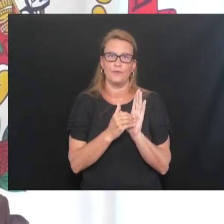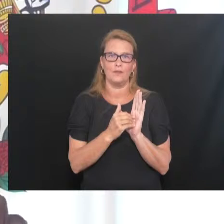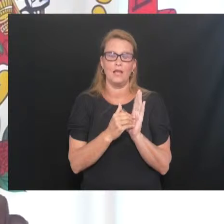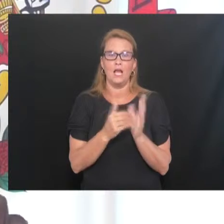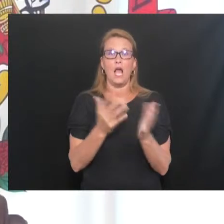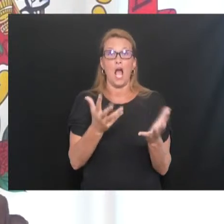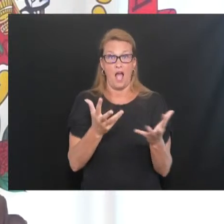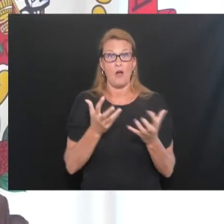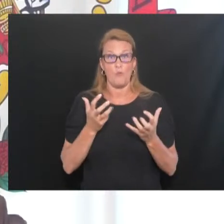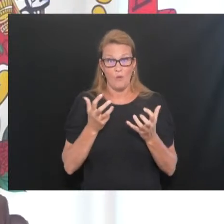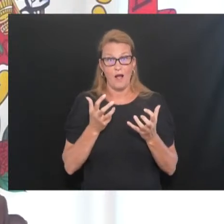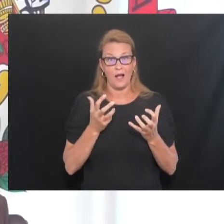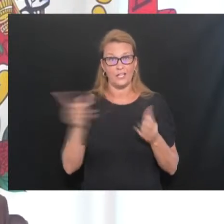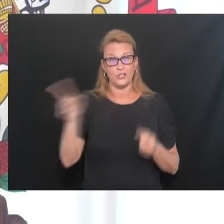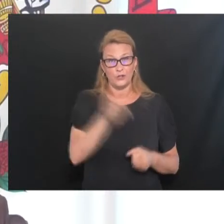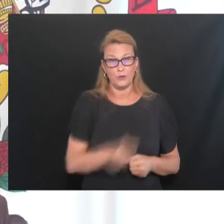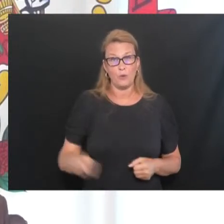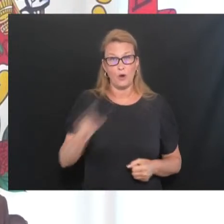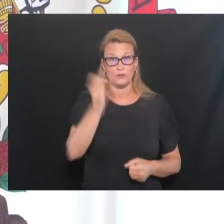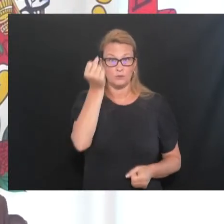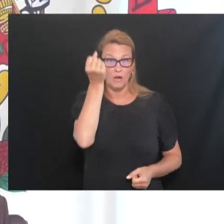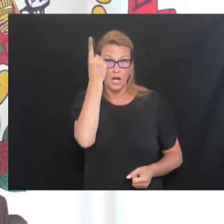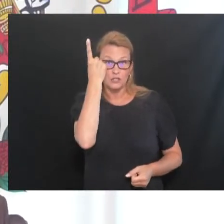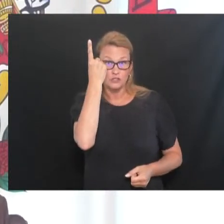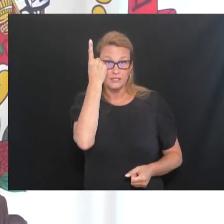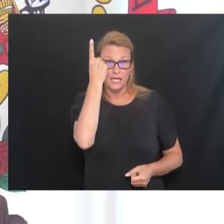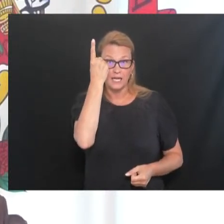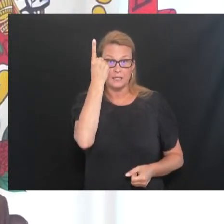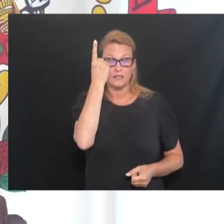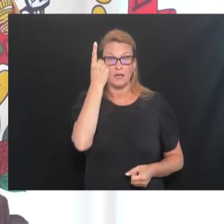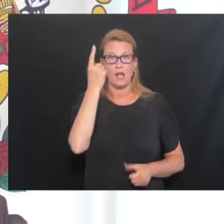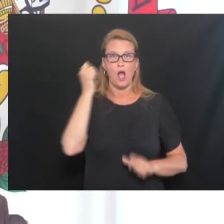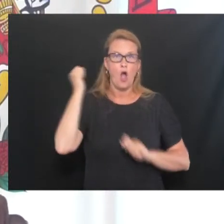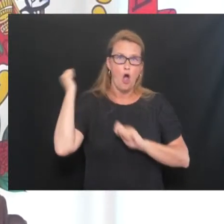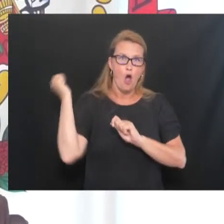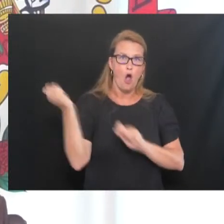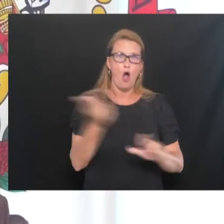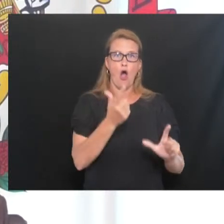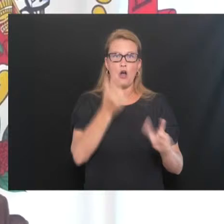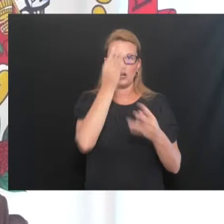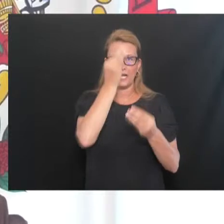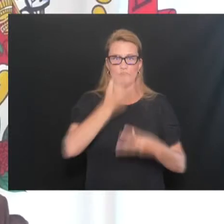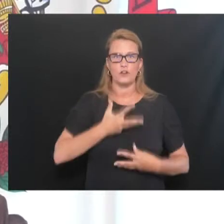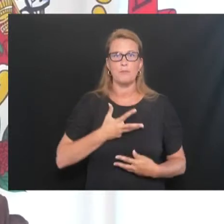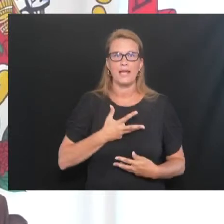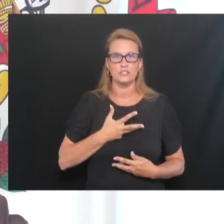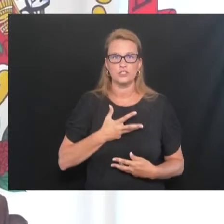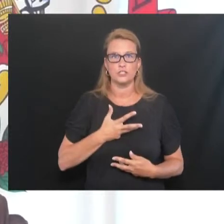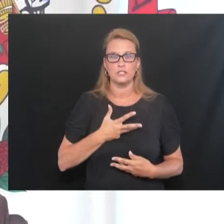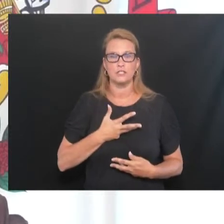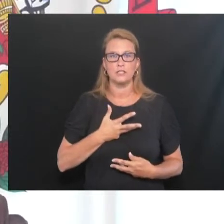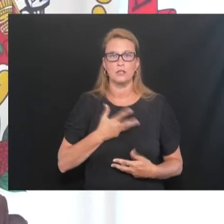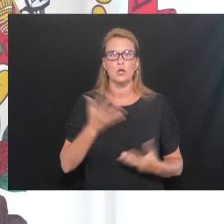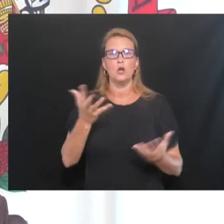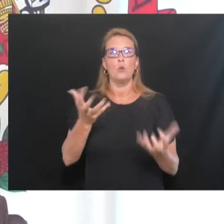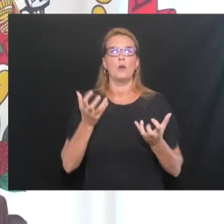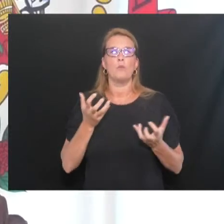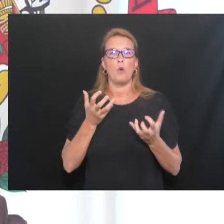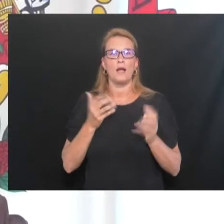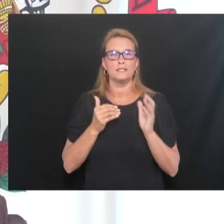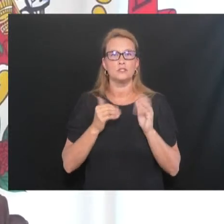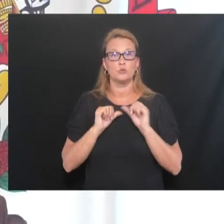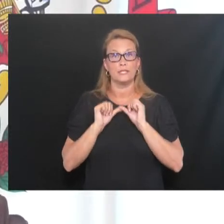absolutely want everyone to understand that as all the information keeps coming in, we want to continue